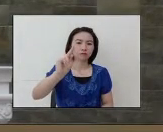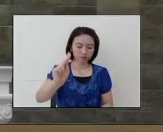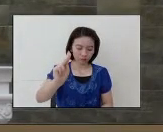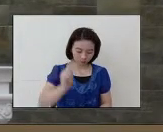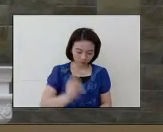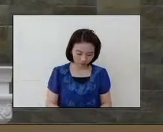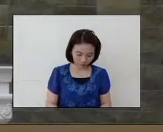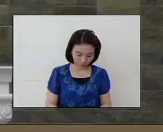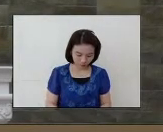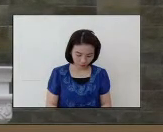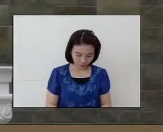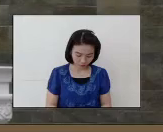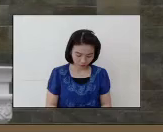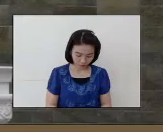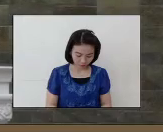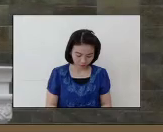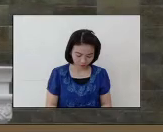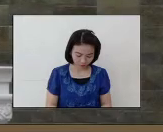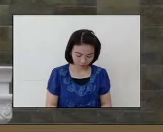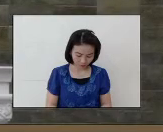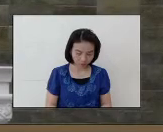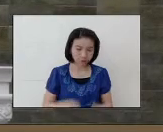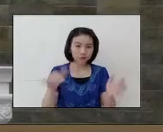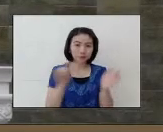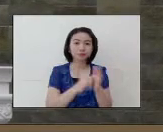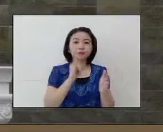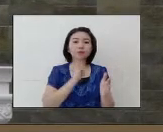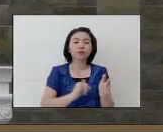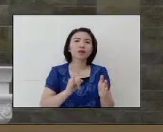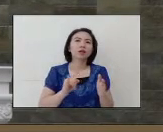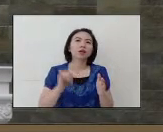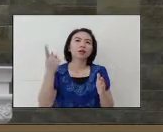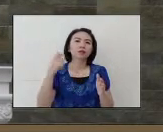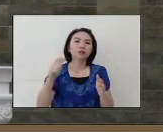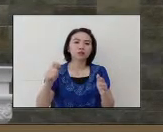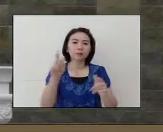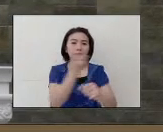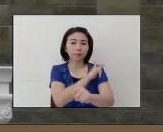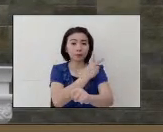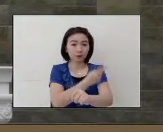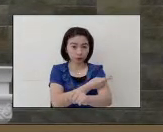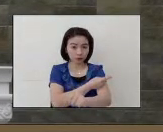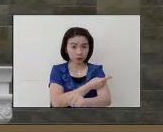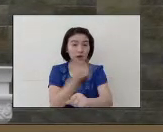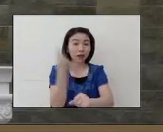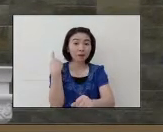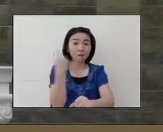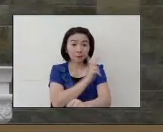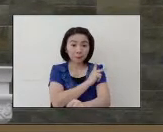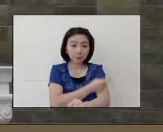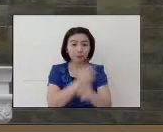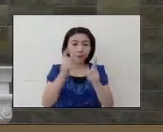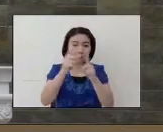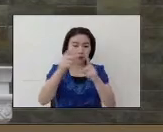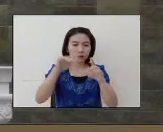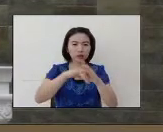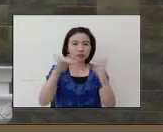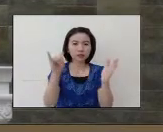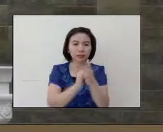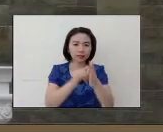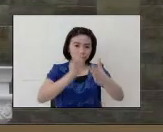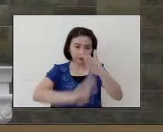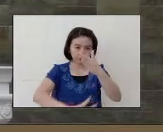that is the word that is impacting that verse. Okay, let's go to verse number 9. Those